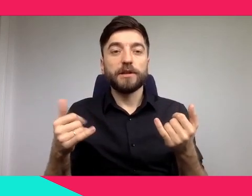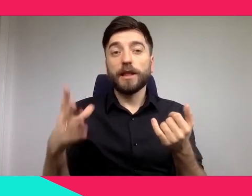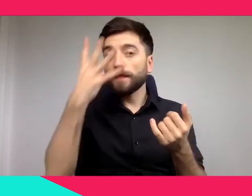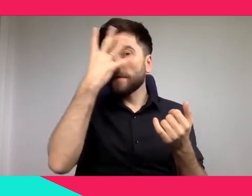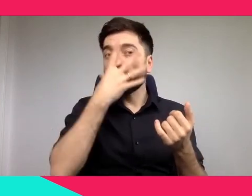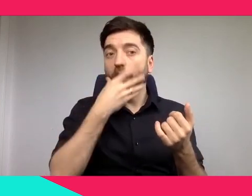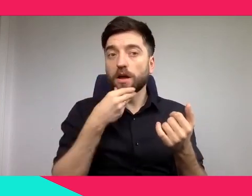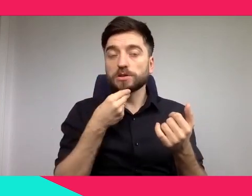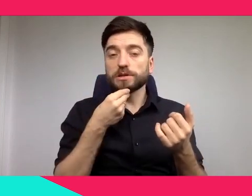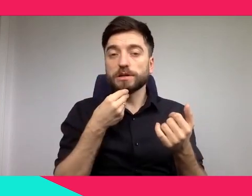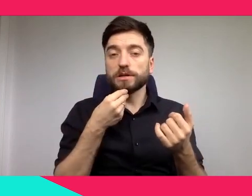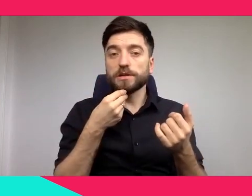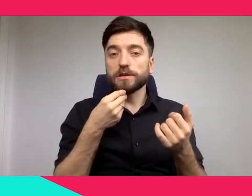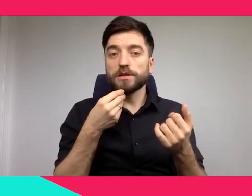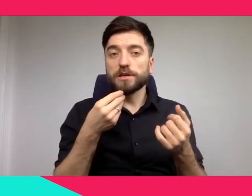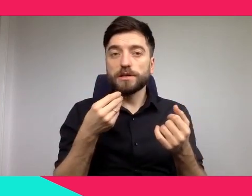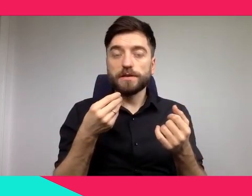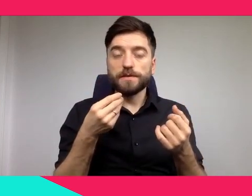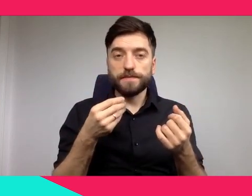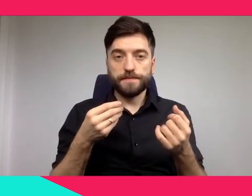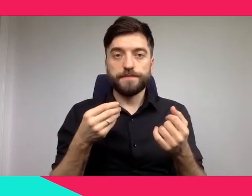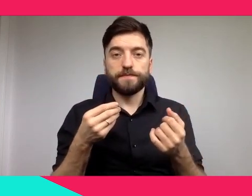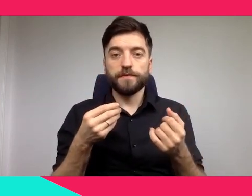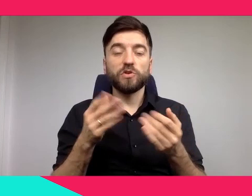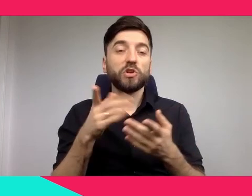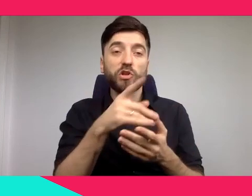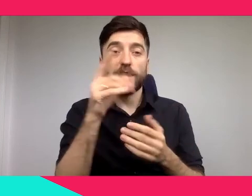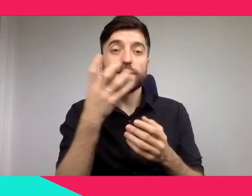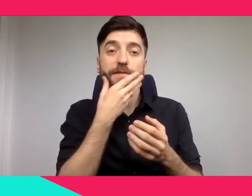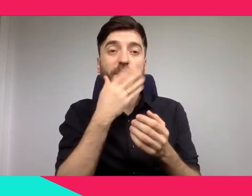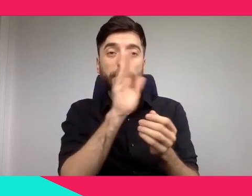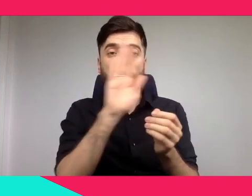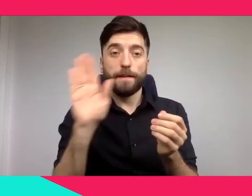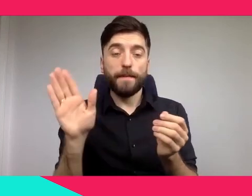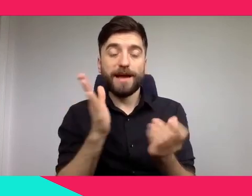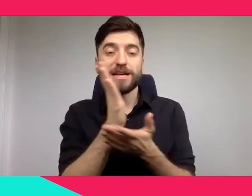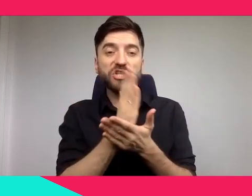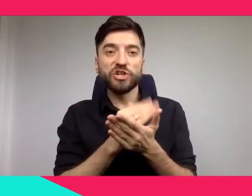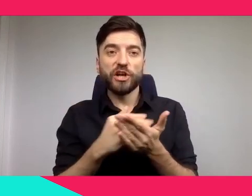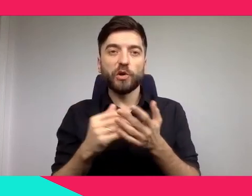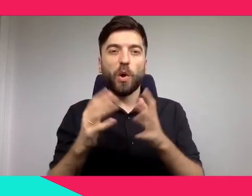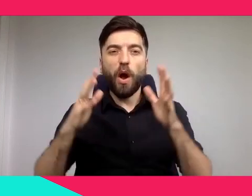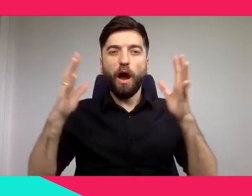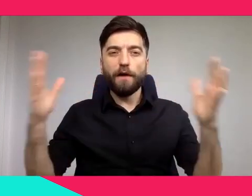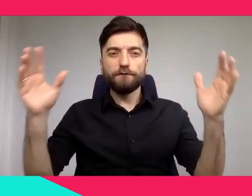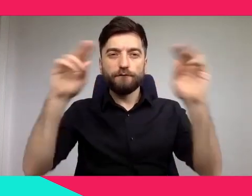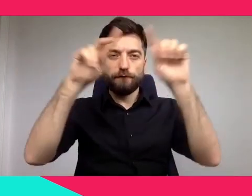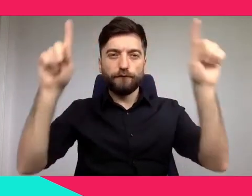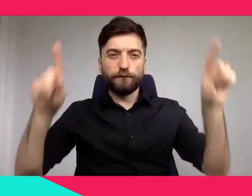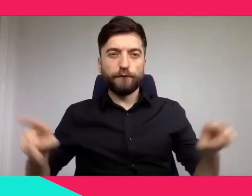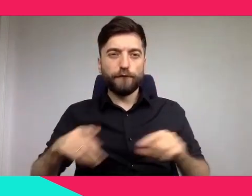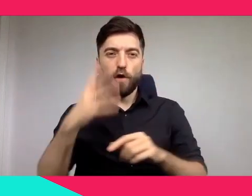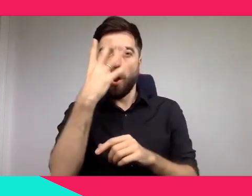we had never seen these people before, and you could really do very nice things with it. And thanks to this